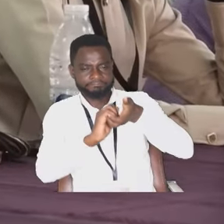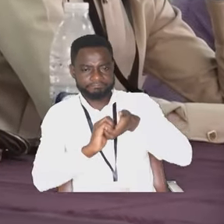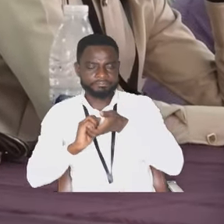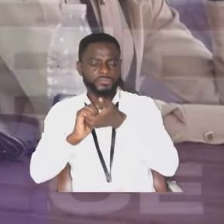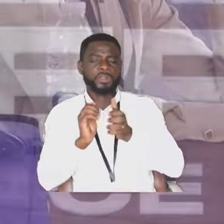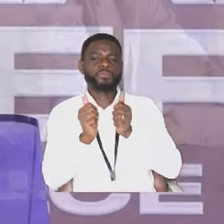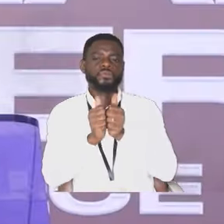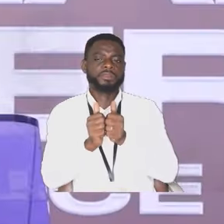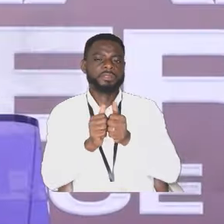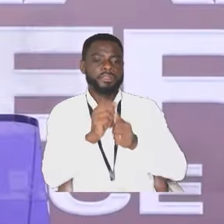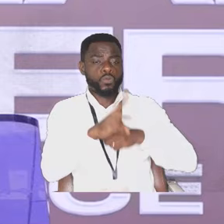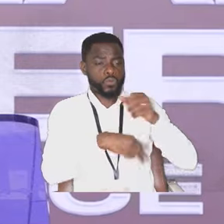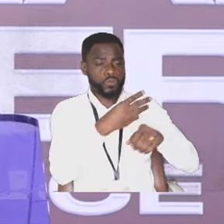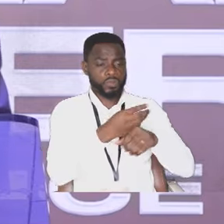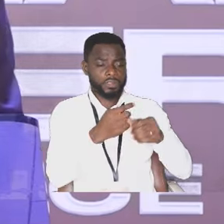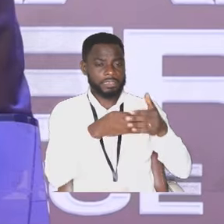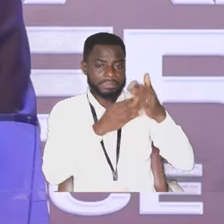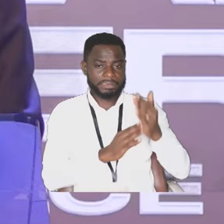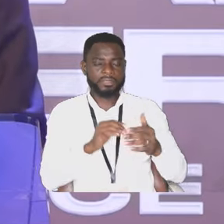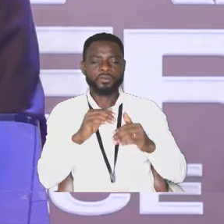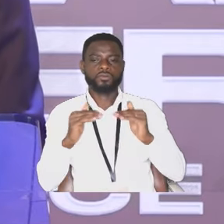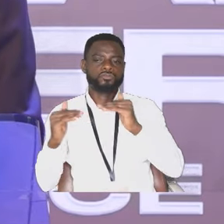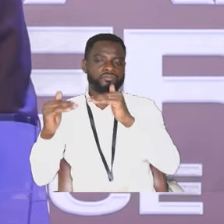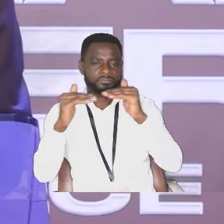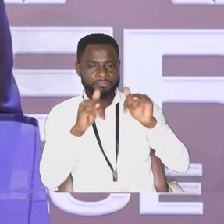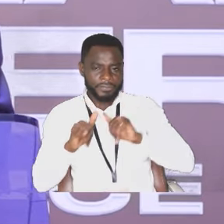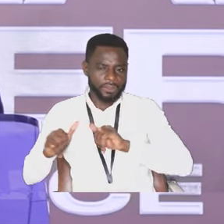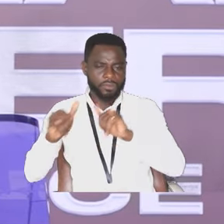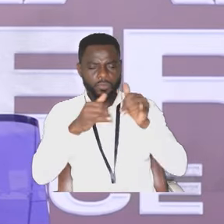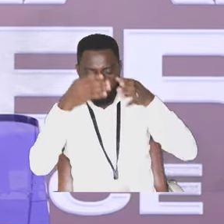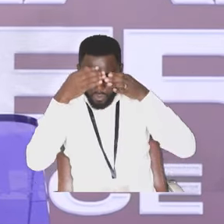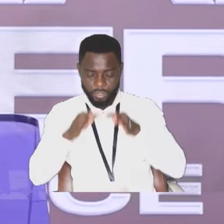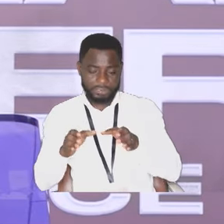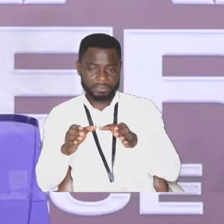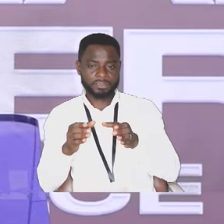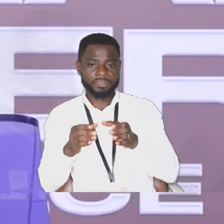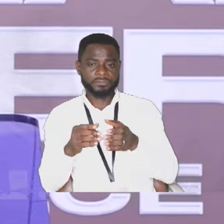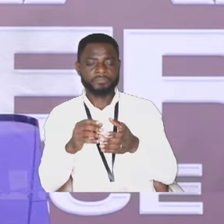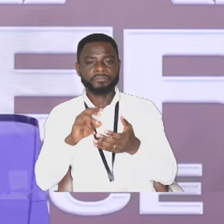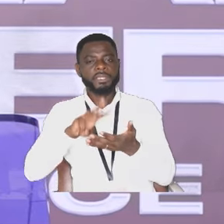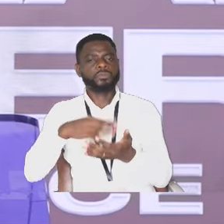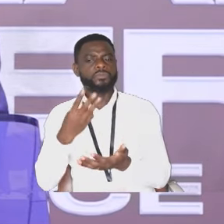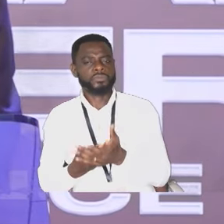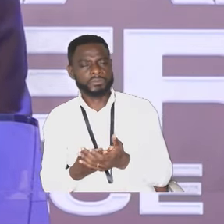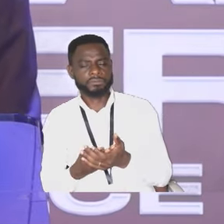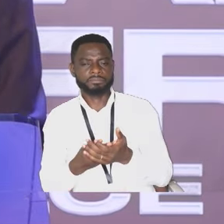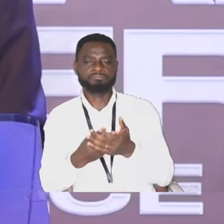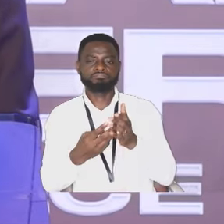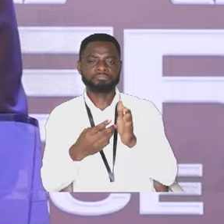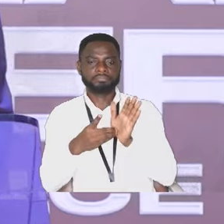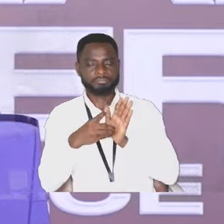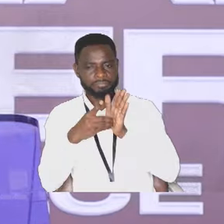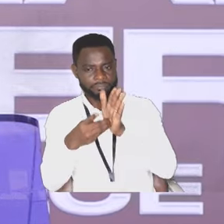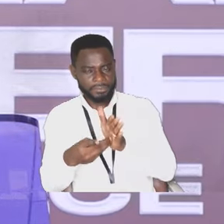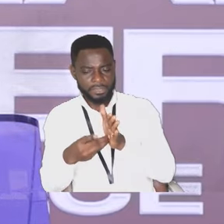collaborate with secular leaders on common causes. Witnessing through service, demonstrating Christian